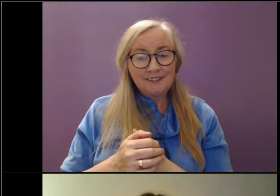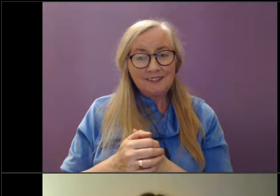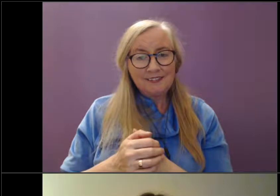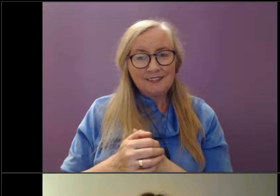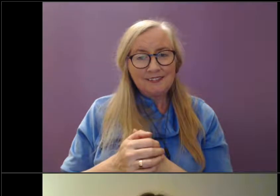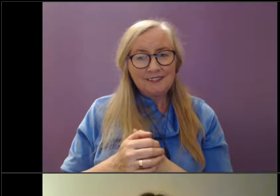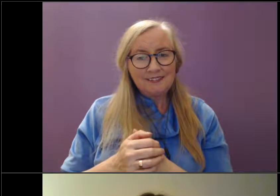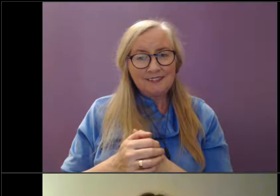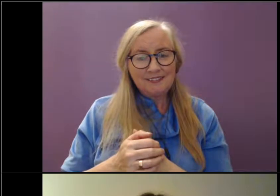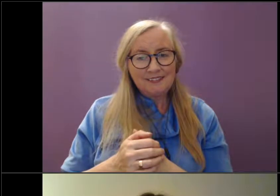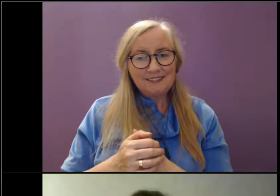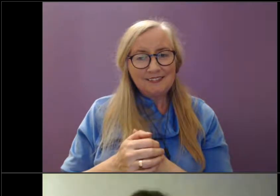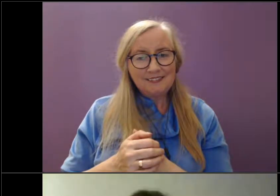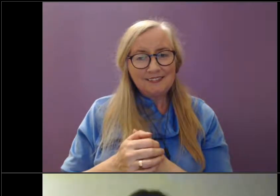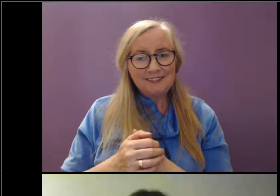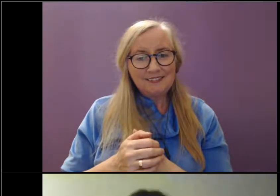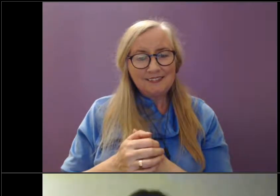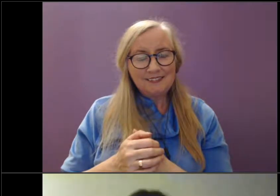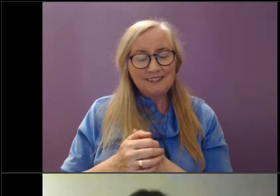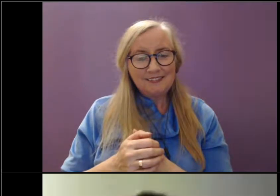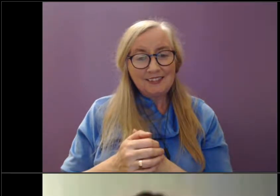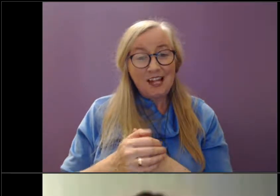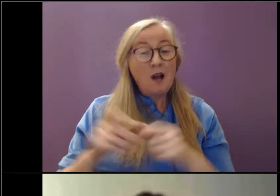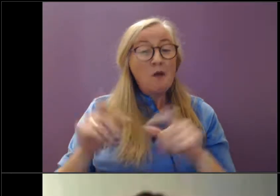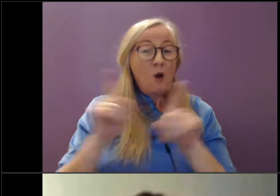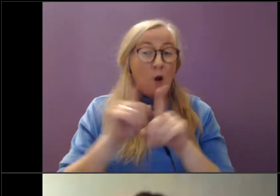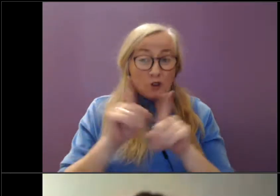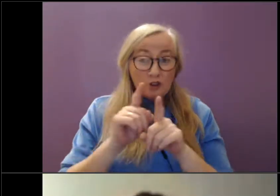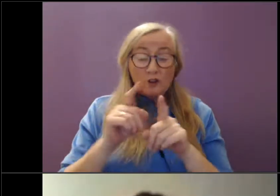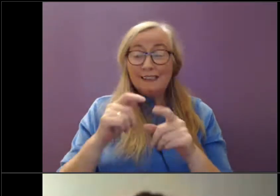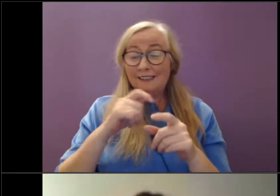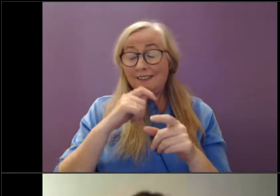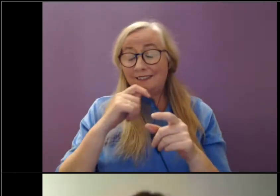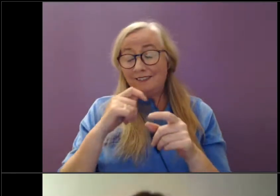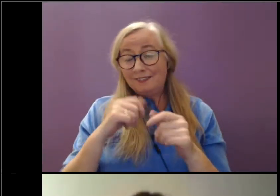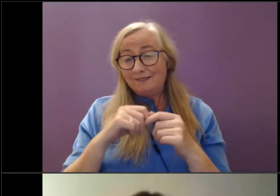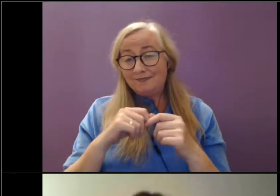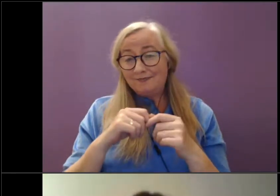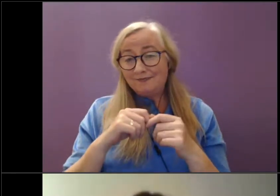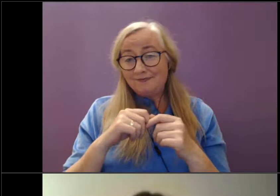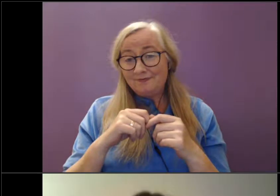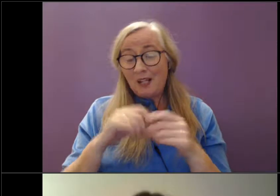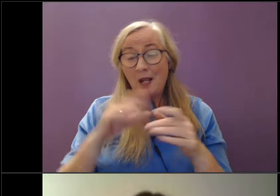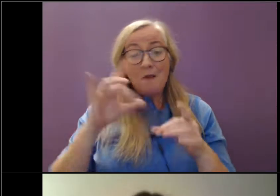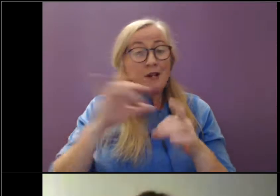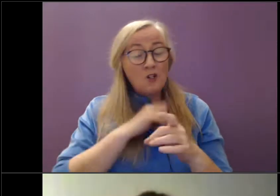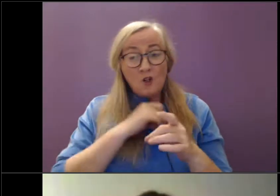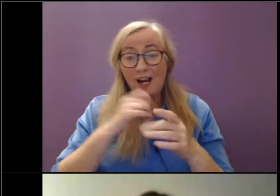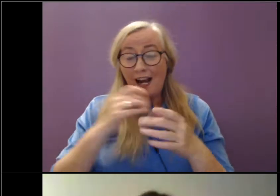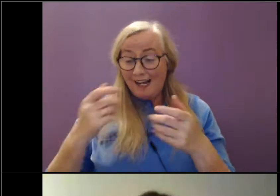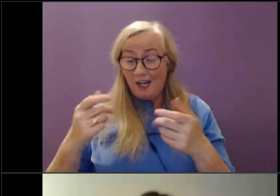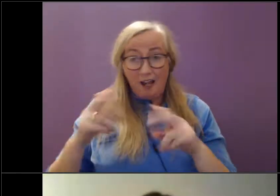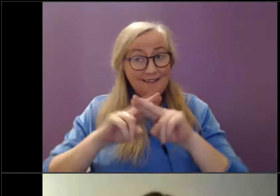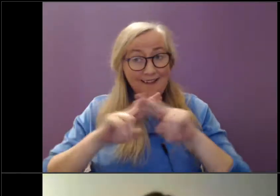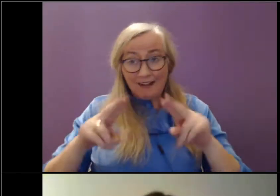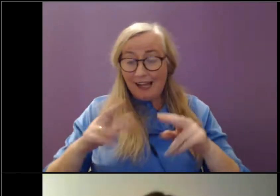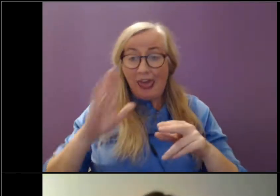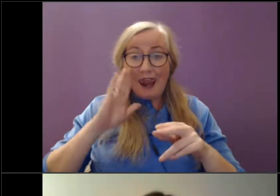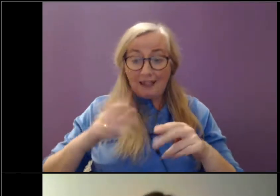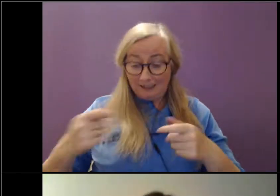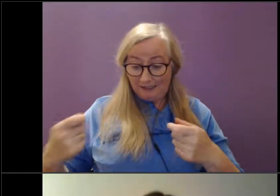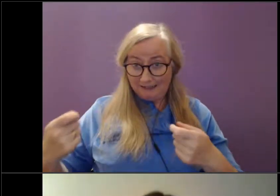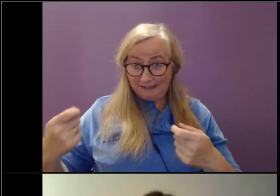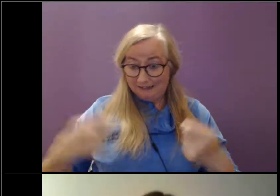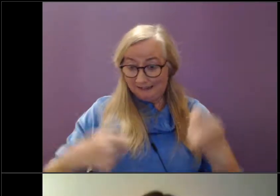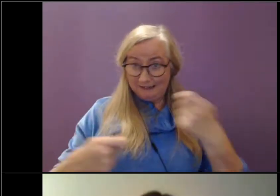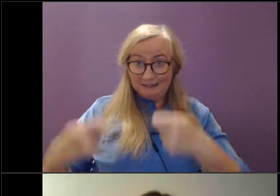trying to around the rest of the family, so that they don't escalate, and that they have, I suppose, they're looking after themselves as